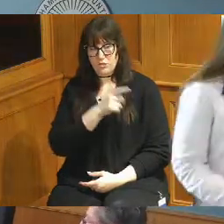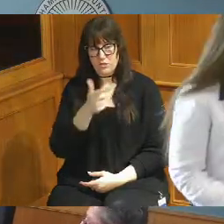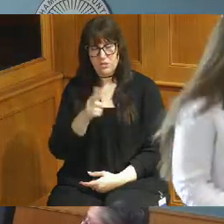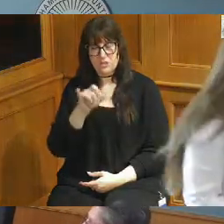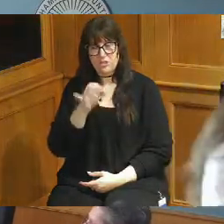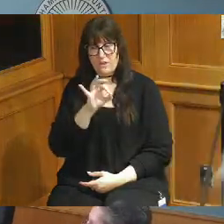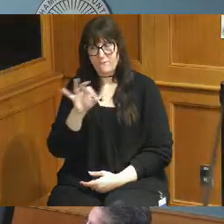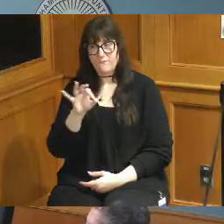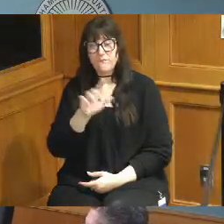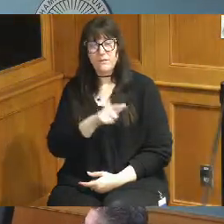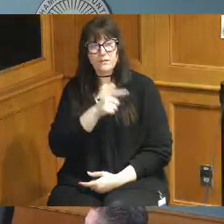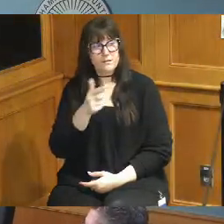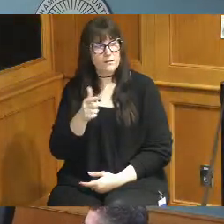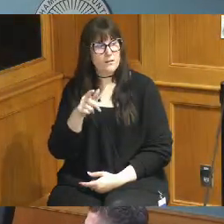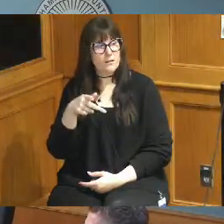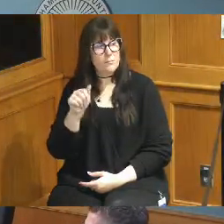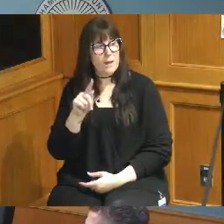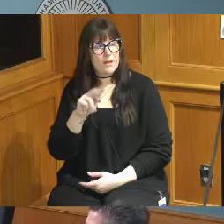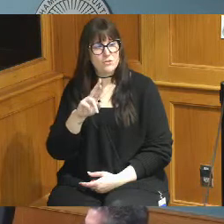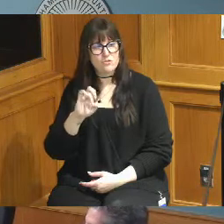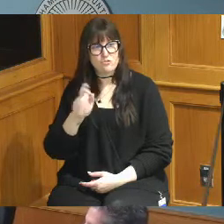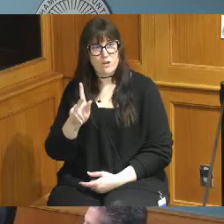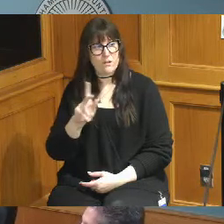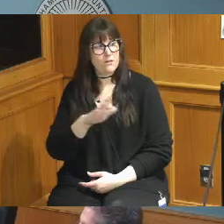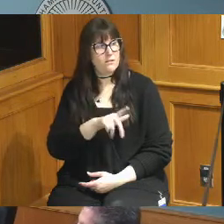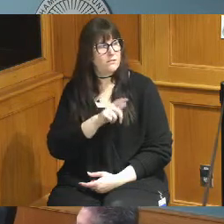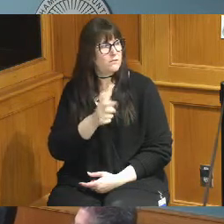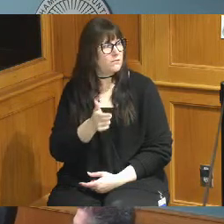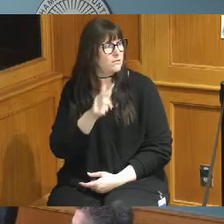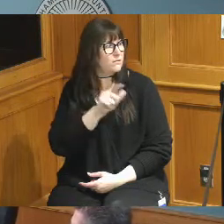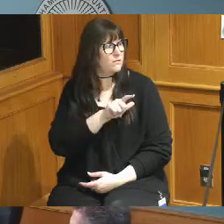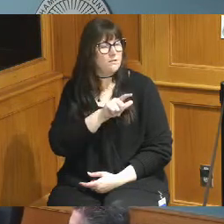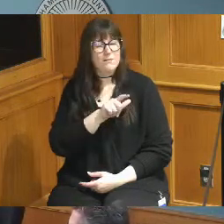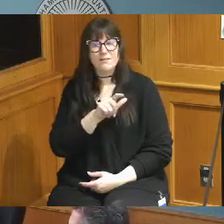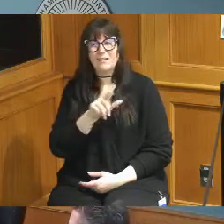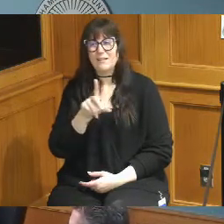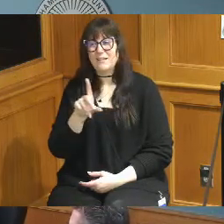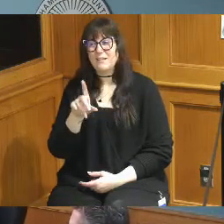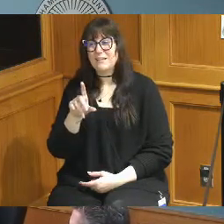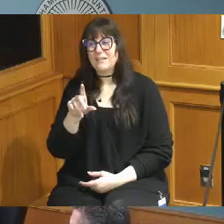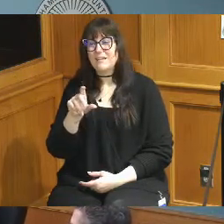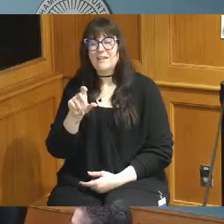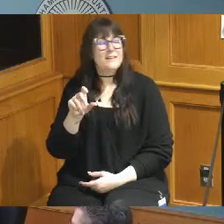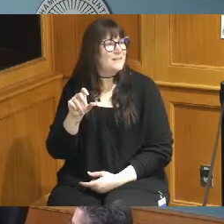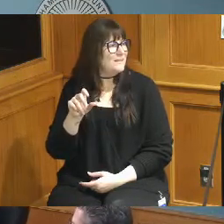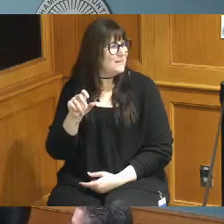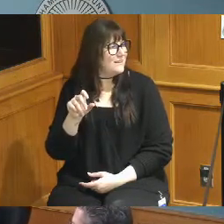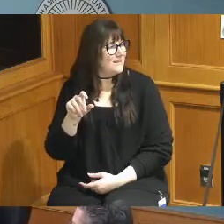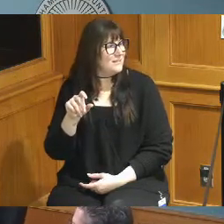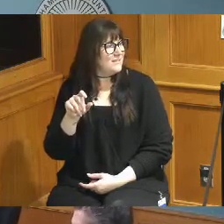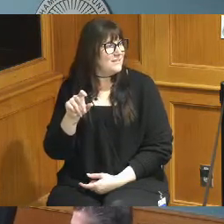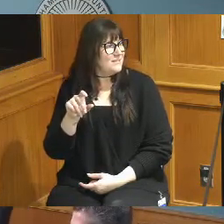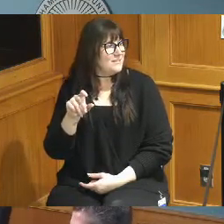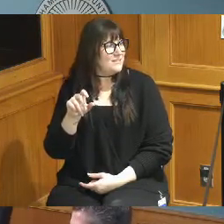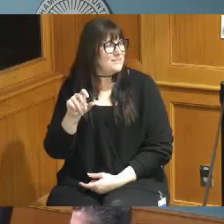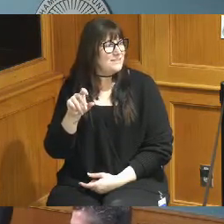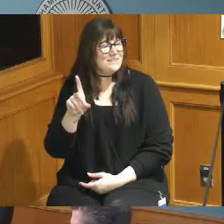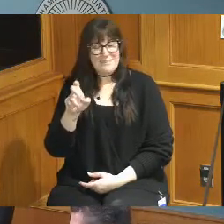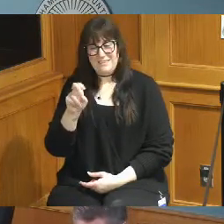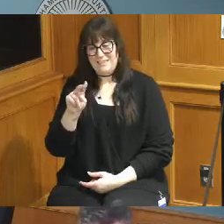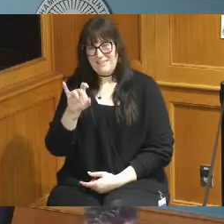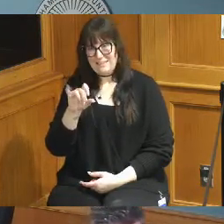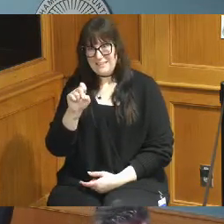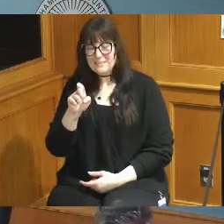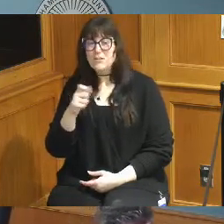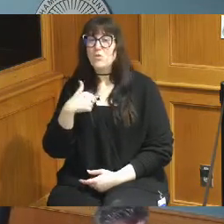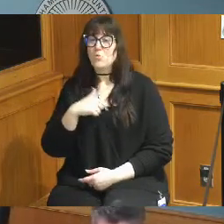County Administrator. Patrick Dressing, Assistant Prosecuting Attorney. And I'm Commissioner Denise Driehaus. So we do also start our meetings with